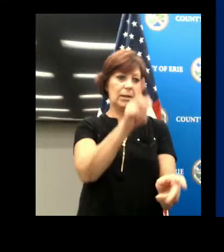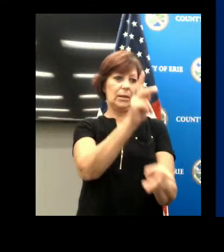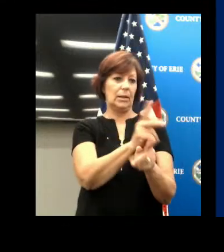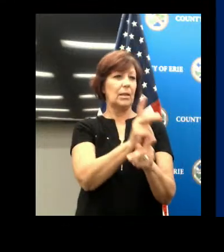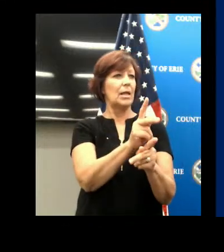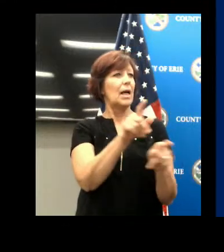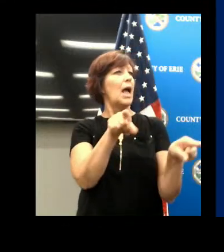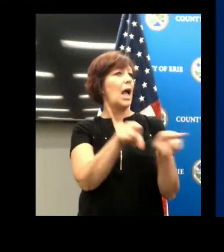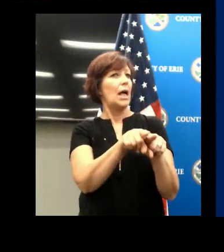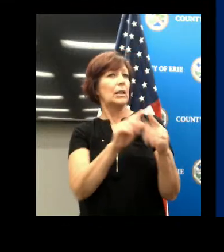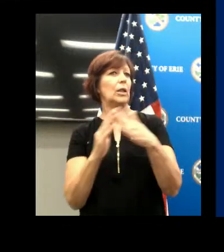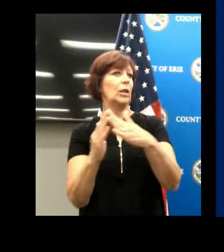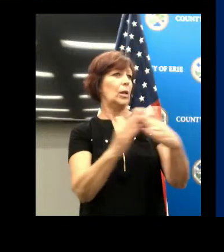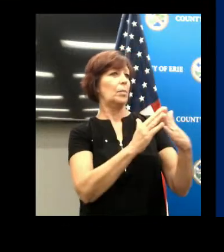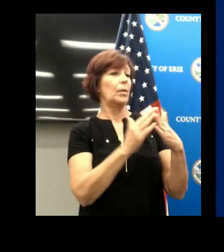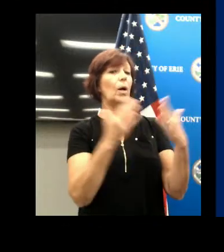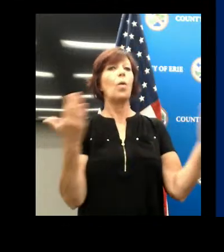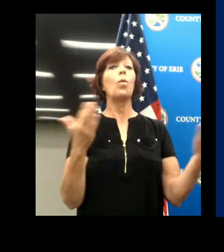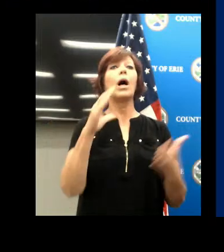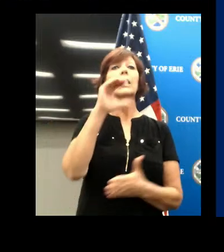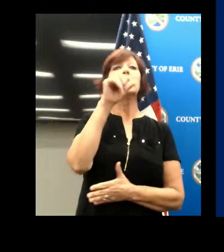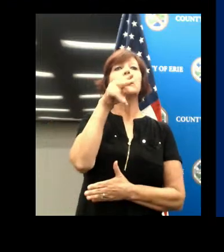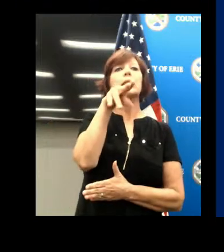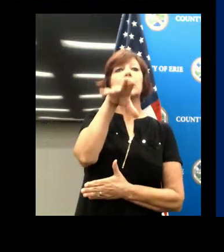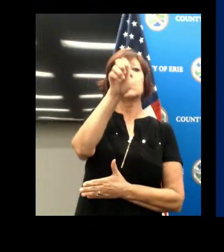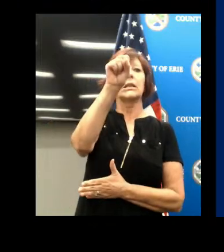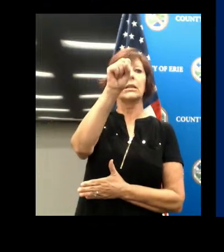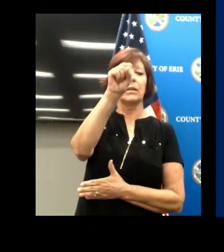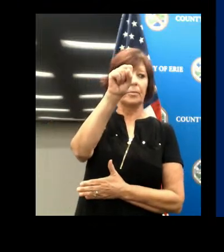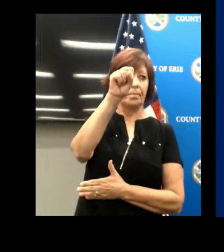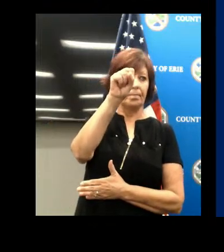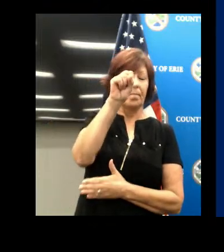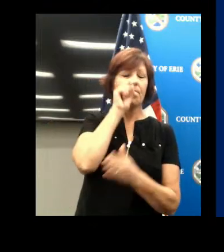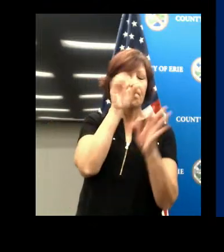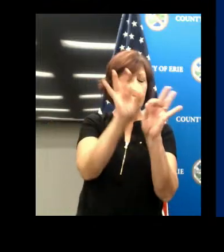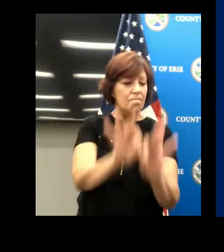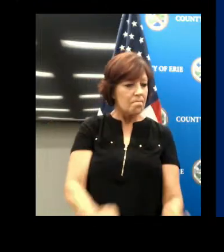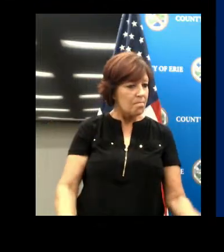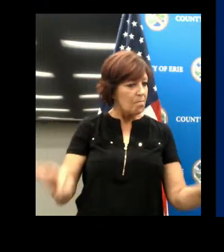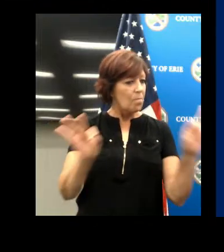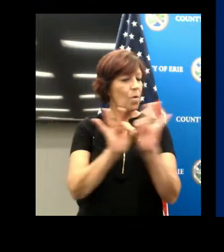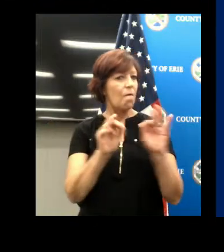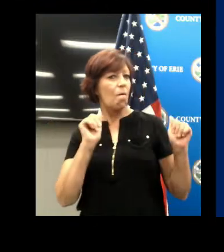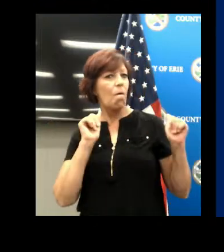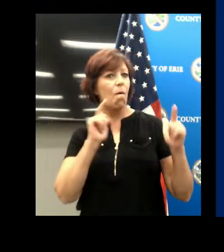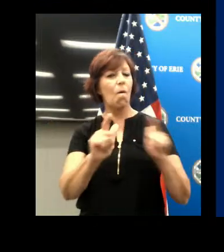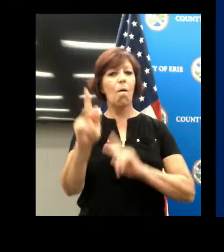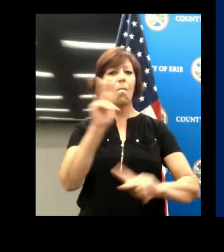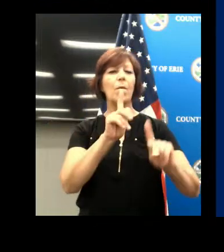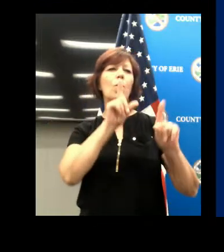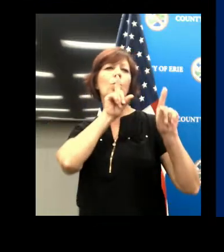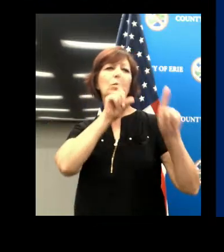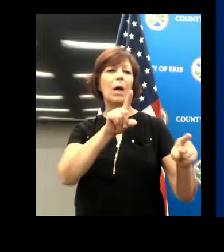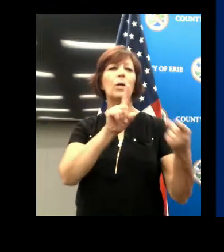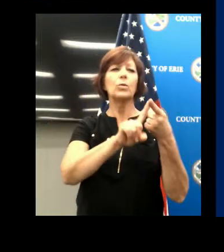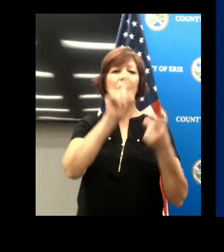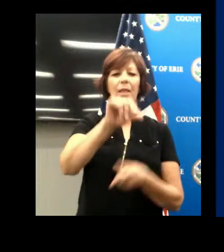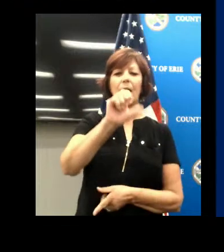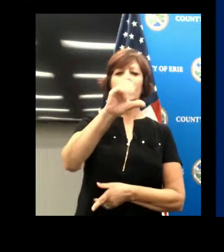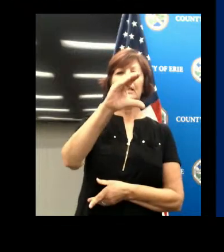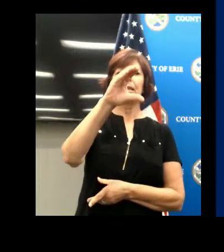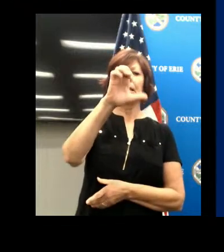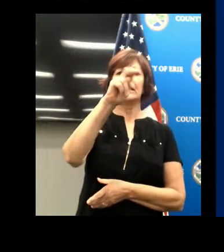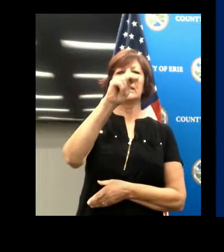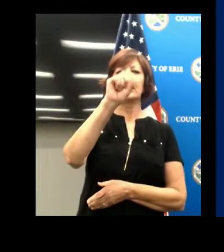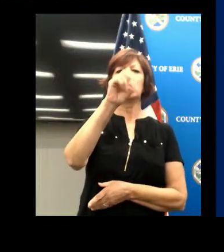community, and that's the census. It's very important for all county residents to respond to the census.